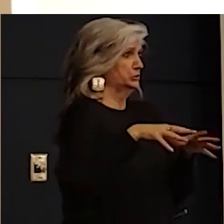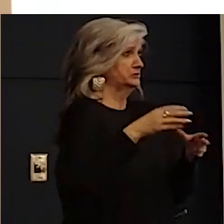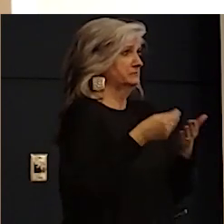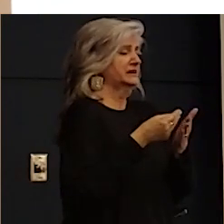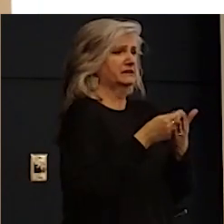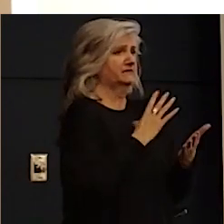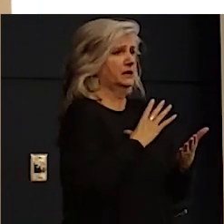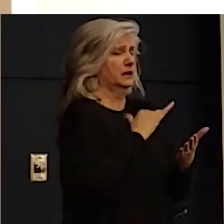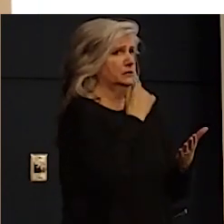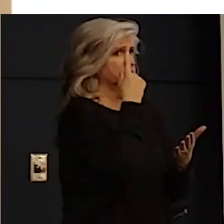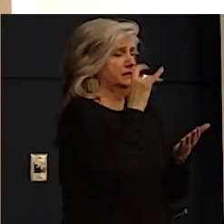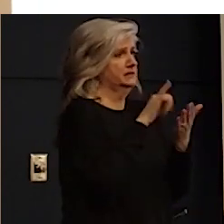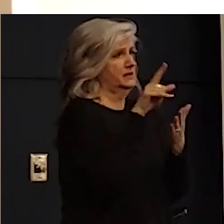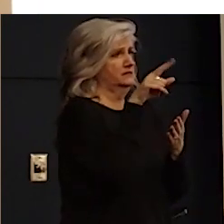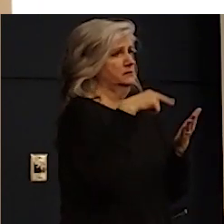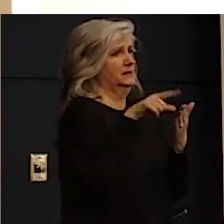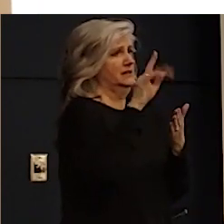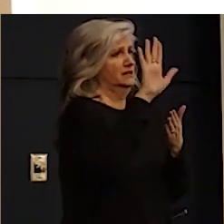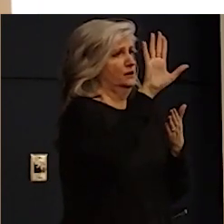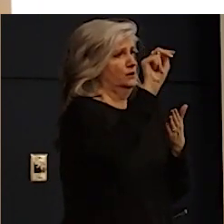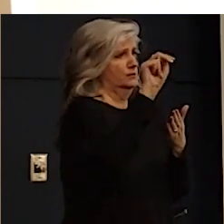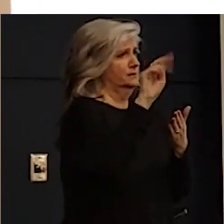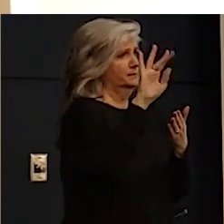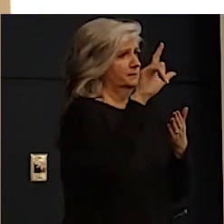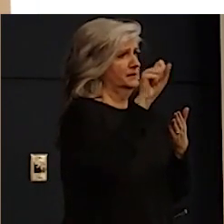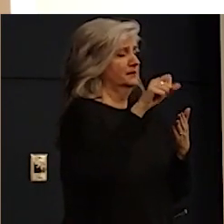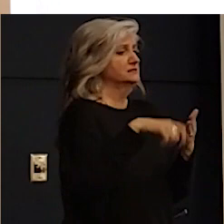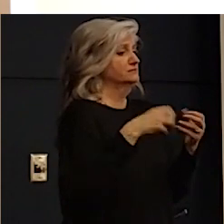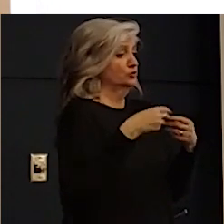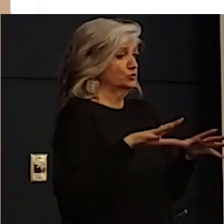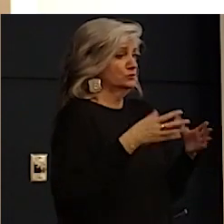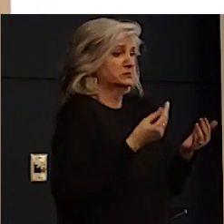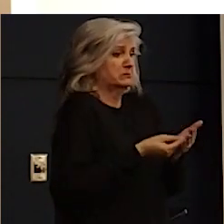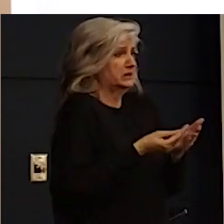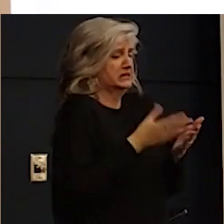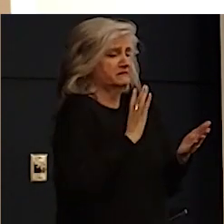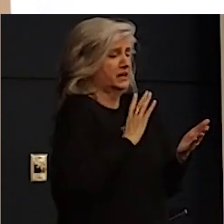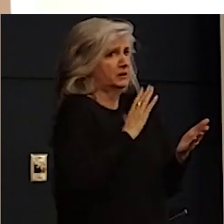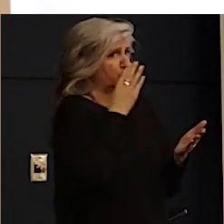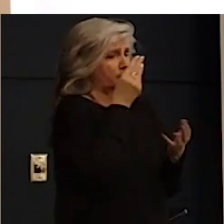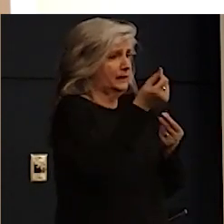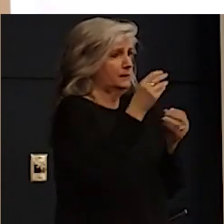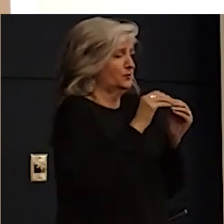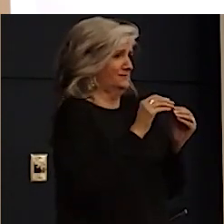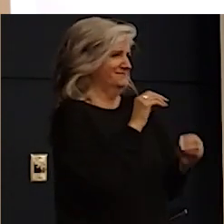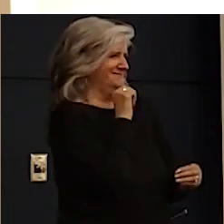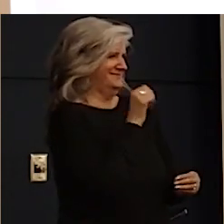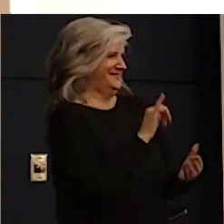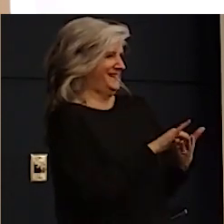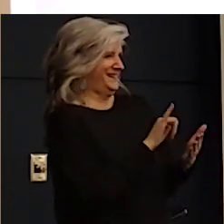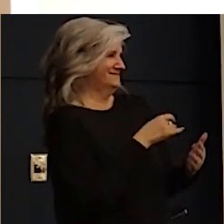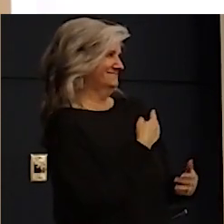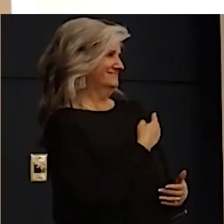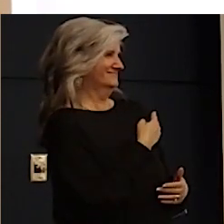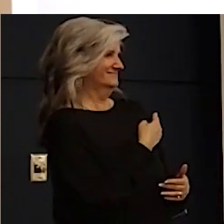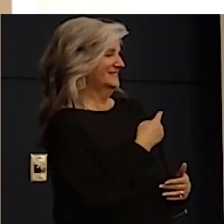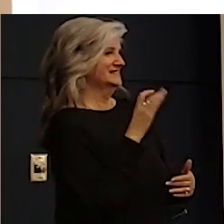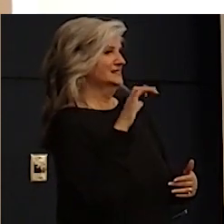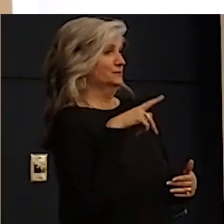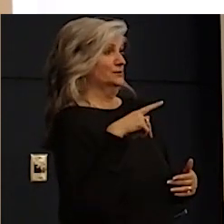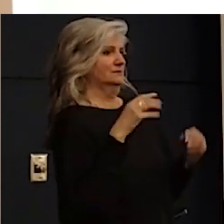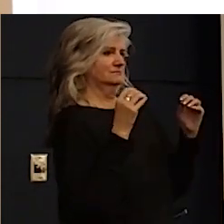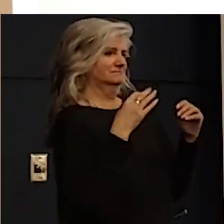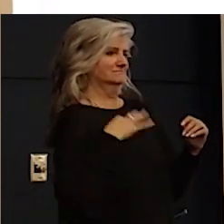pay the bills. You gotta be able to continue to invest. If you're losing money, maybe we can chip in some more. That's not the case. CenterPoint is making more and more